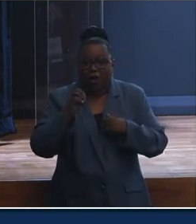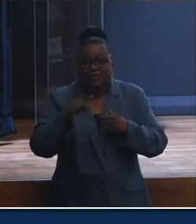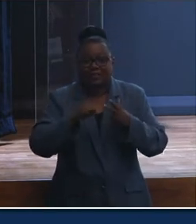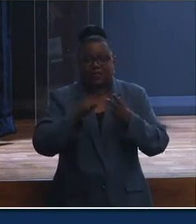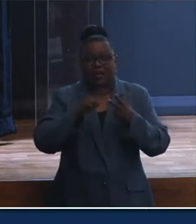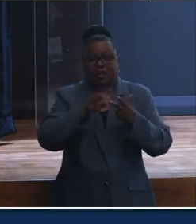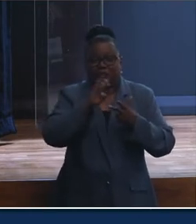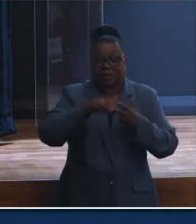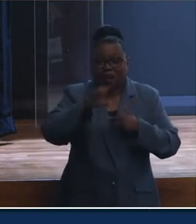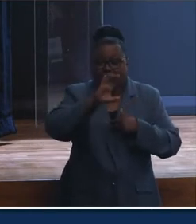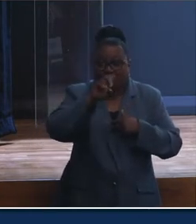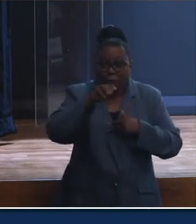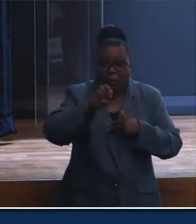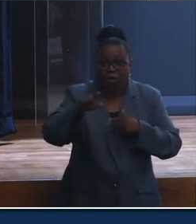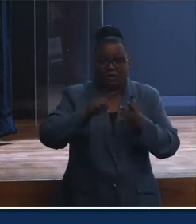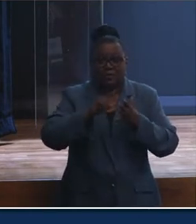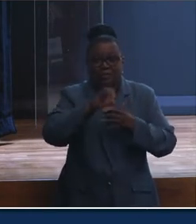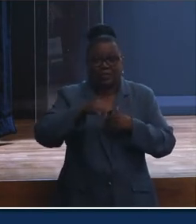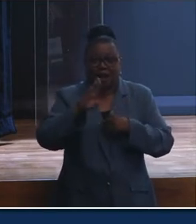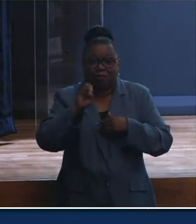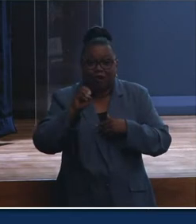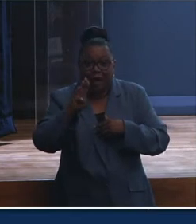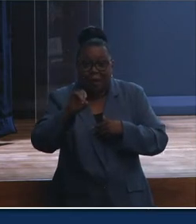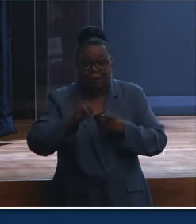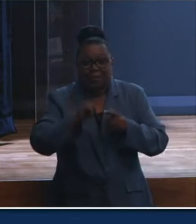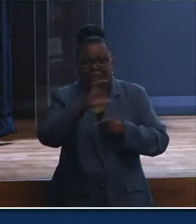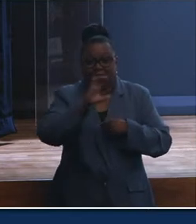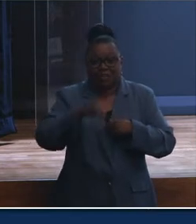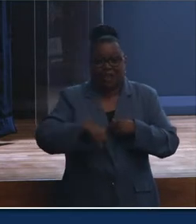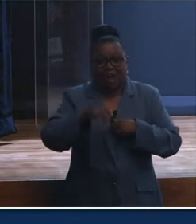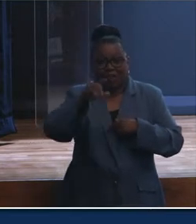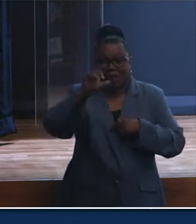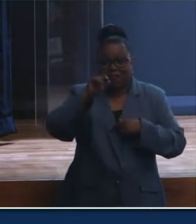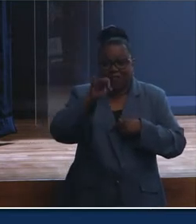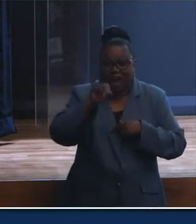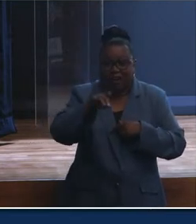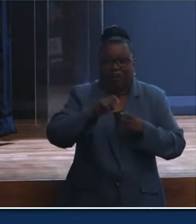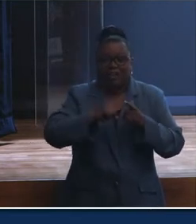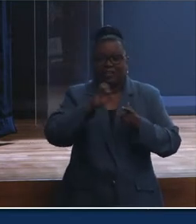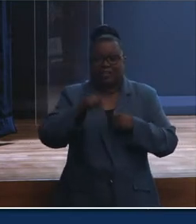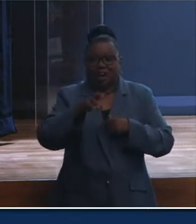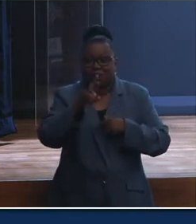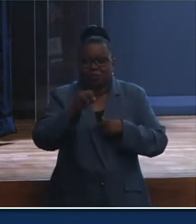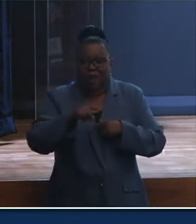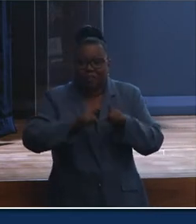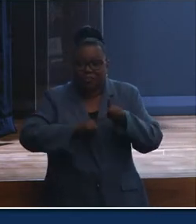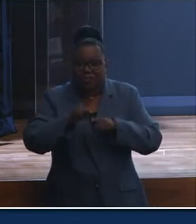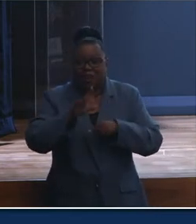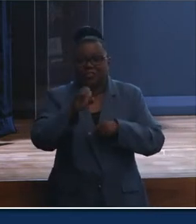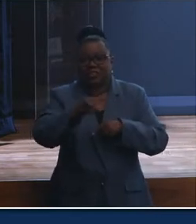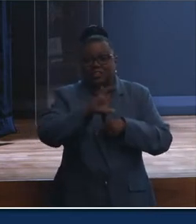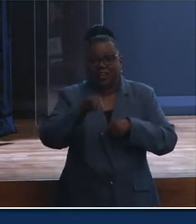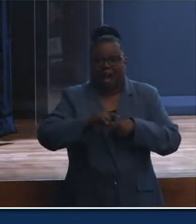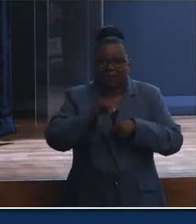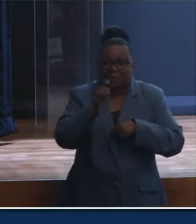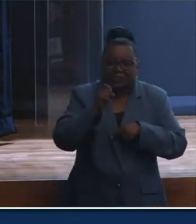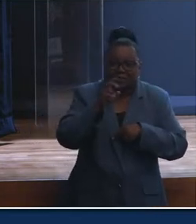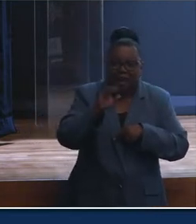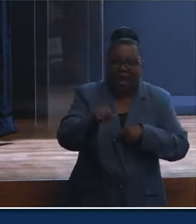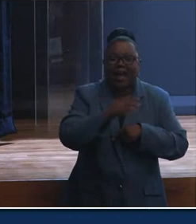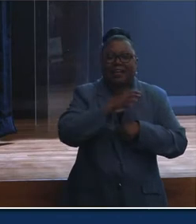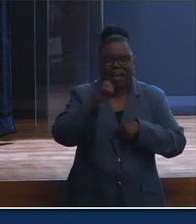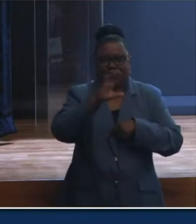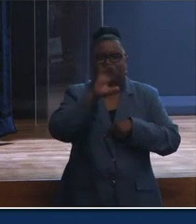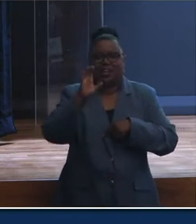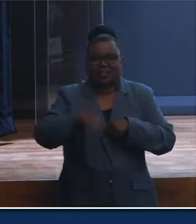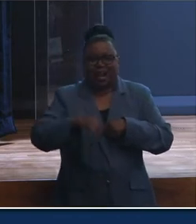Chicago Bulls, Chicago Cubs, Chicago Fire, Chicago Red Stars, Chicago Sky, and